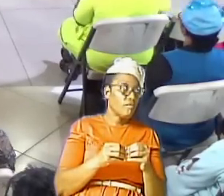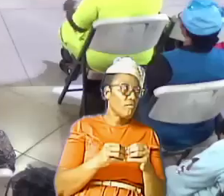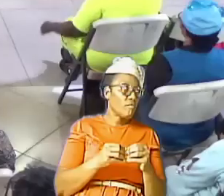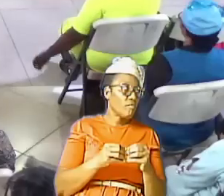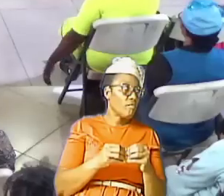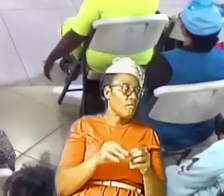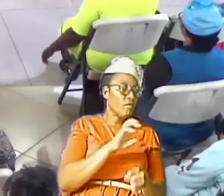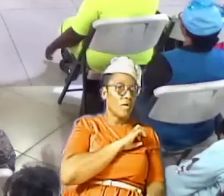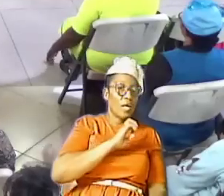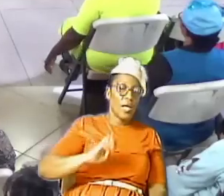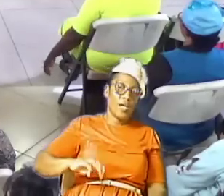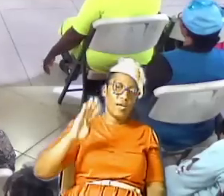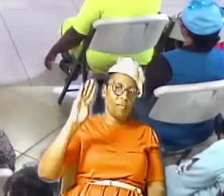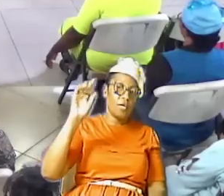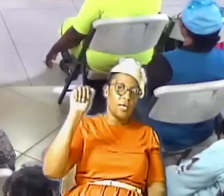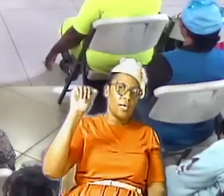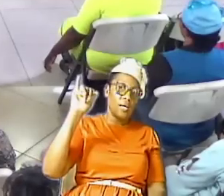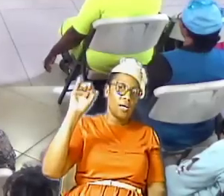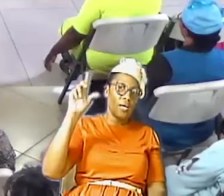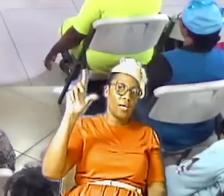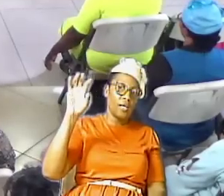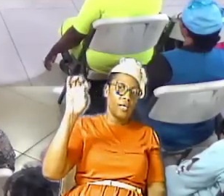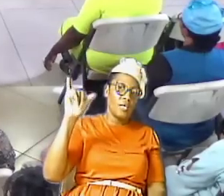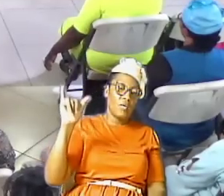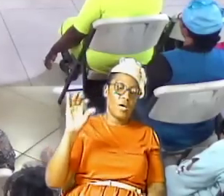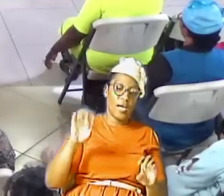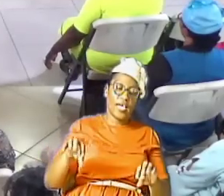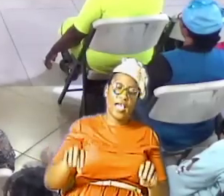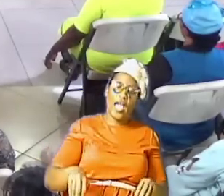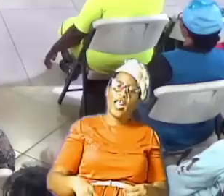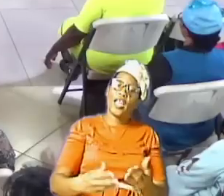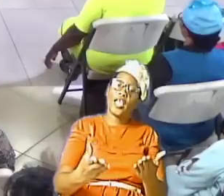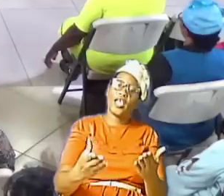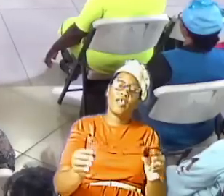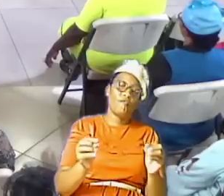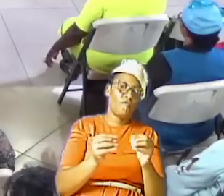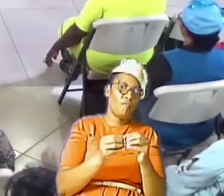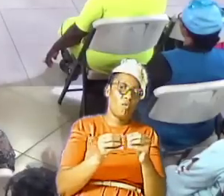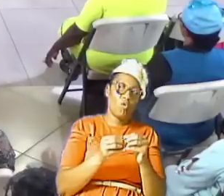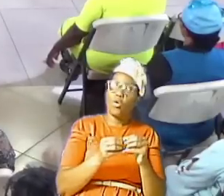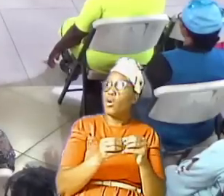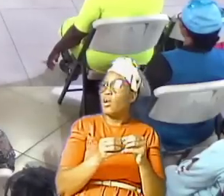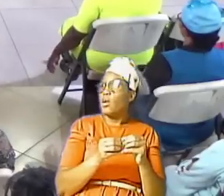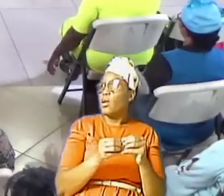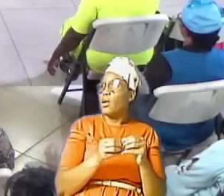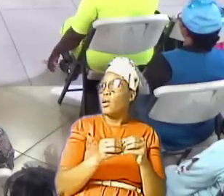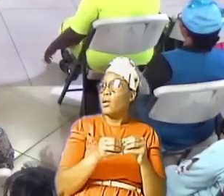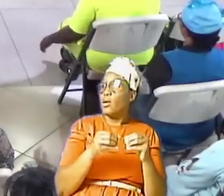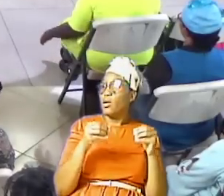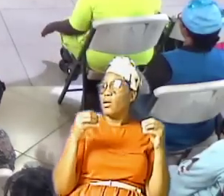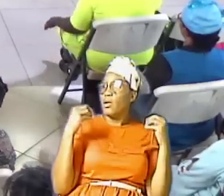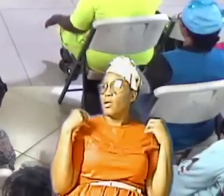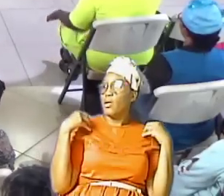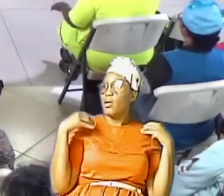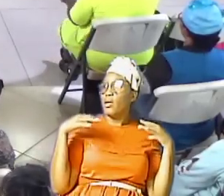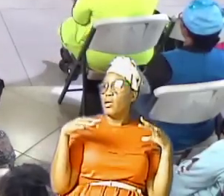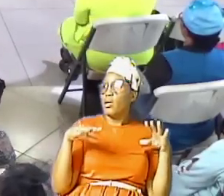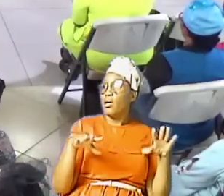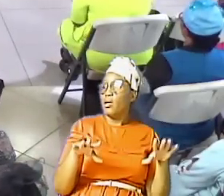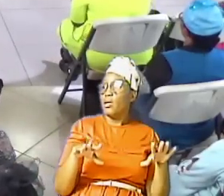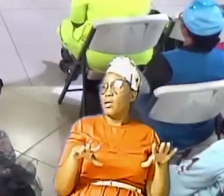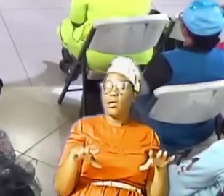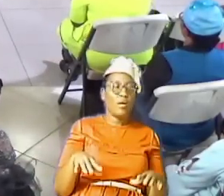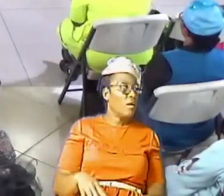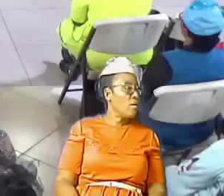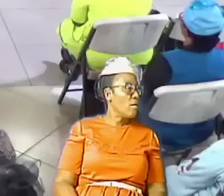like you, Elder Bailey, and, you know, Boucher and all those folks, we know you quite well. And, you know, some of you might even